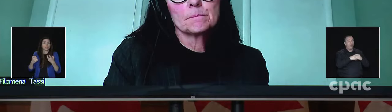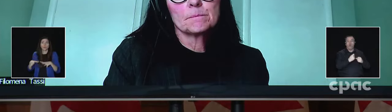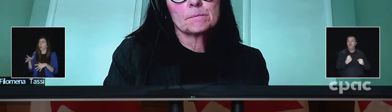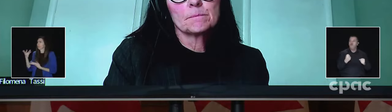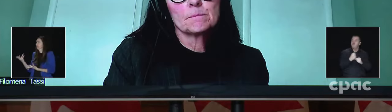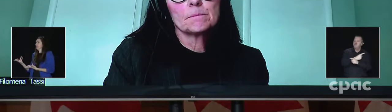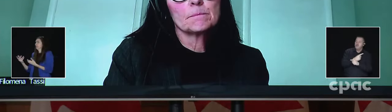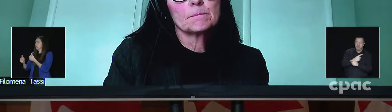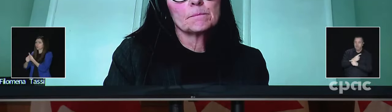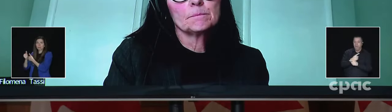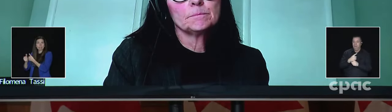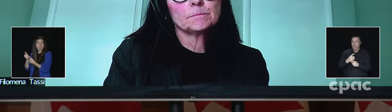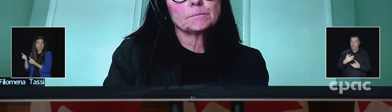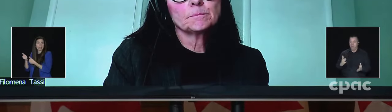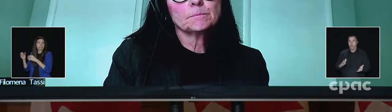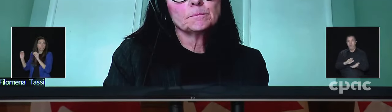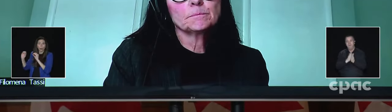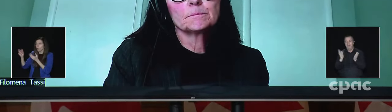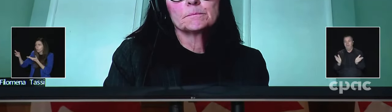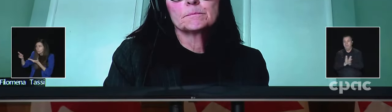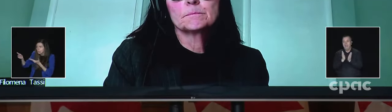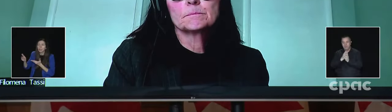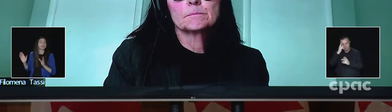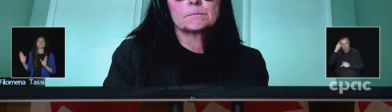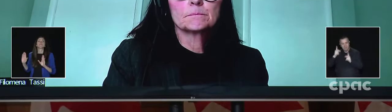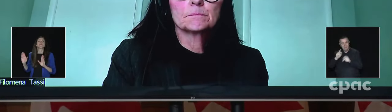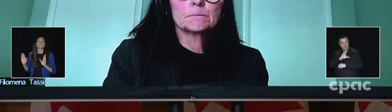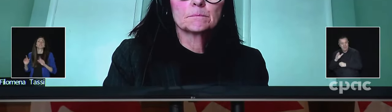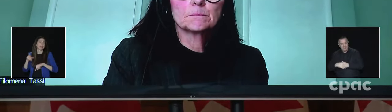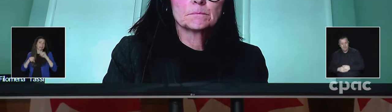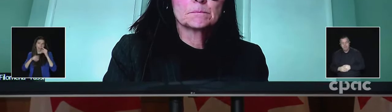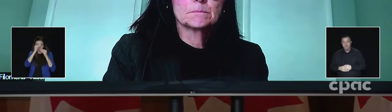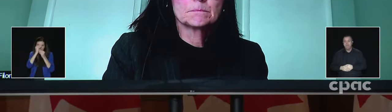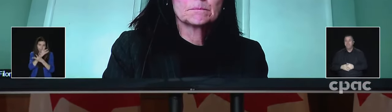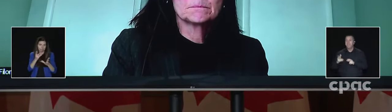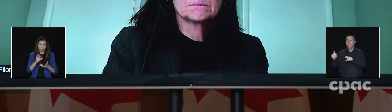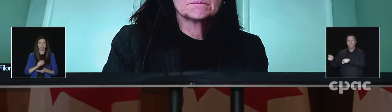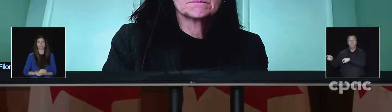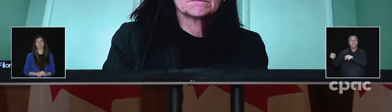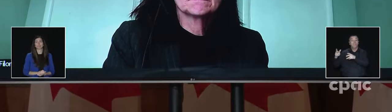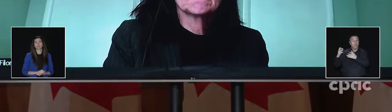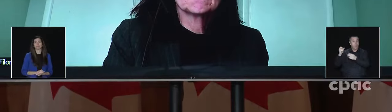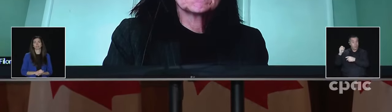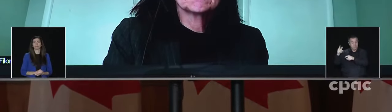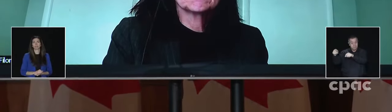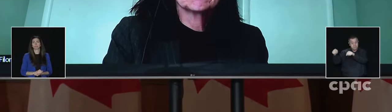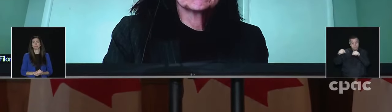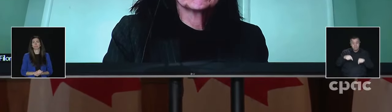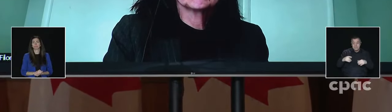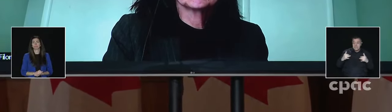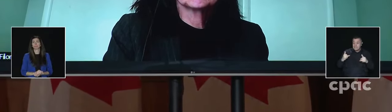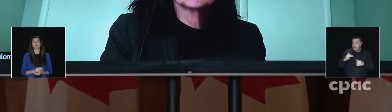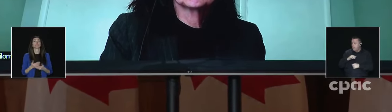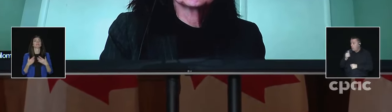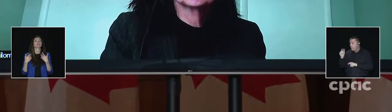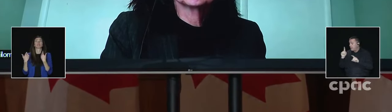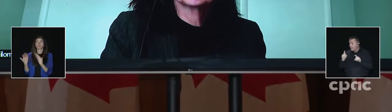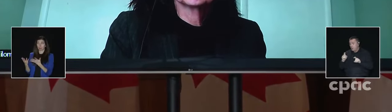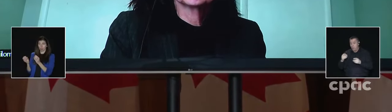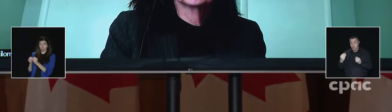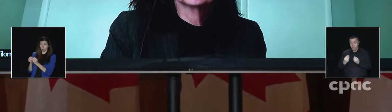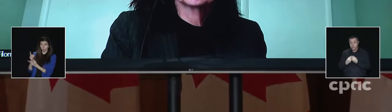to turn quickly back to the room for one or two more questions, since there were so many more on the phone, starting with Tom Perry with